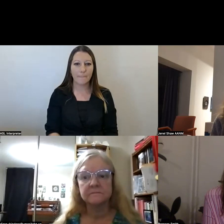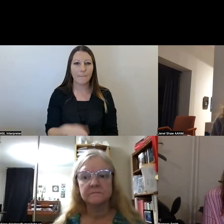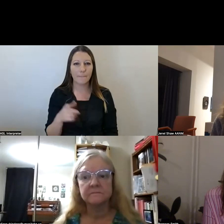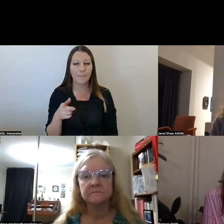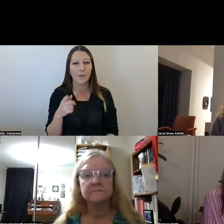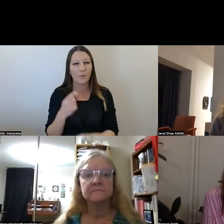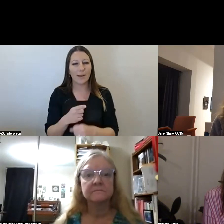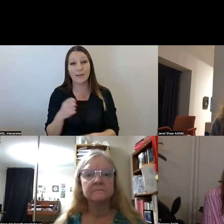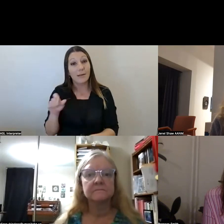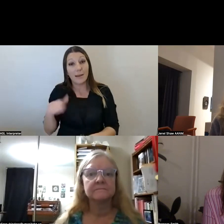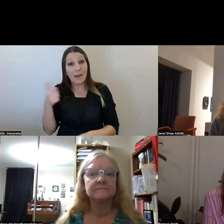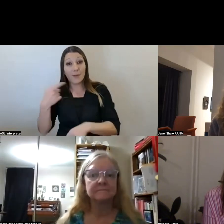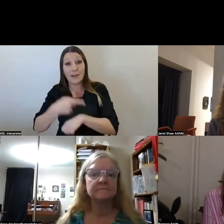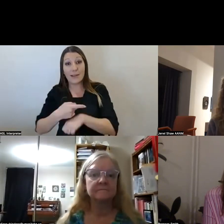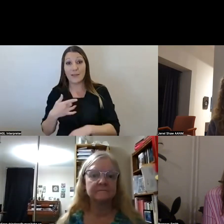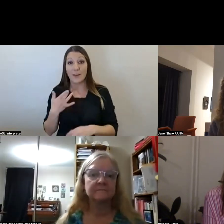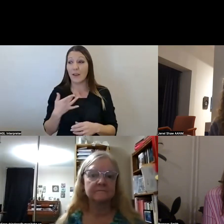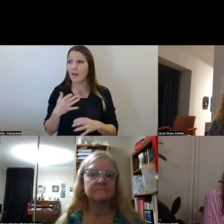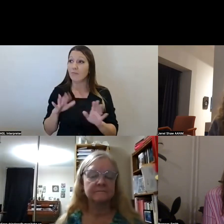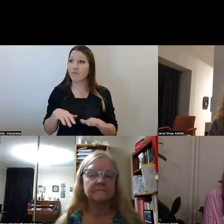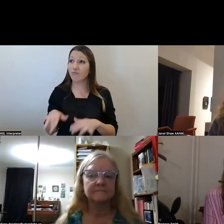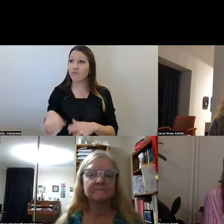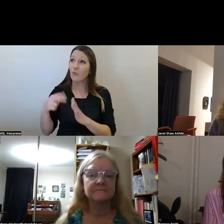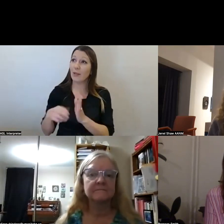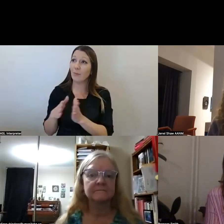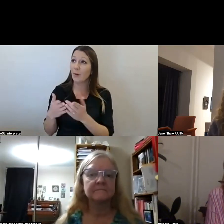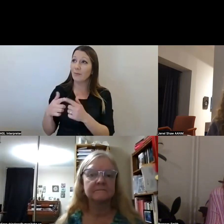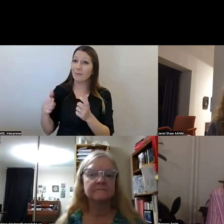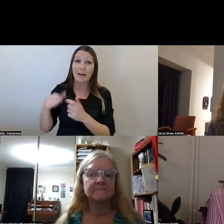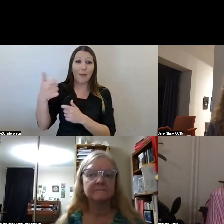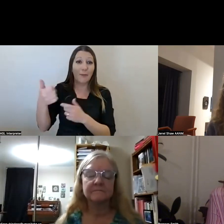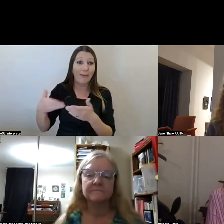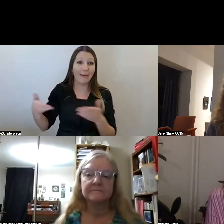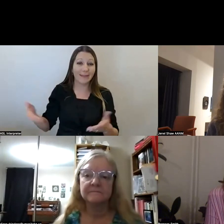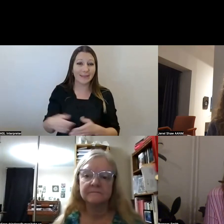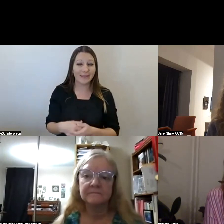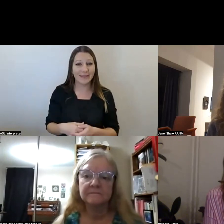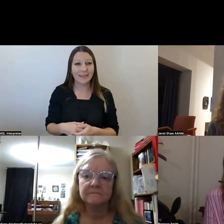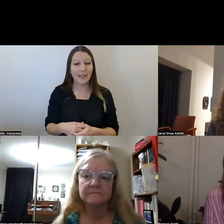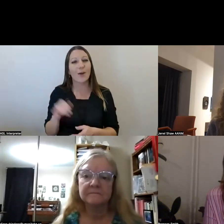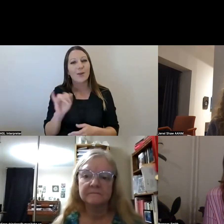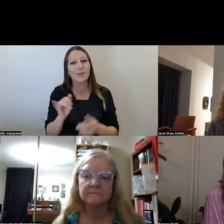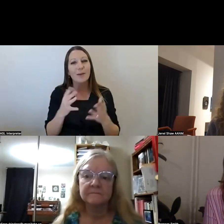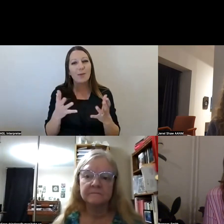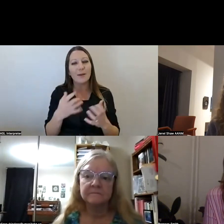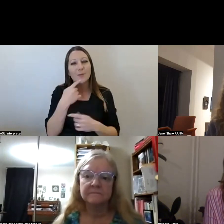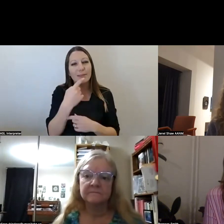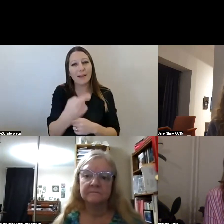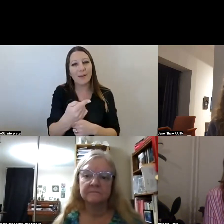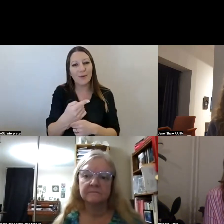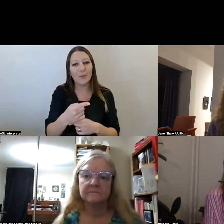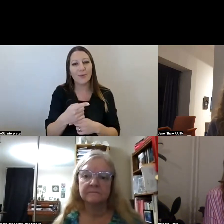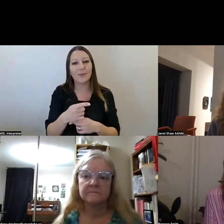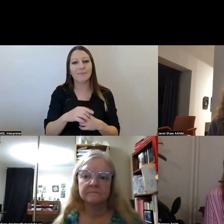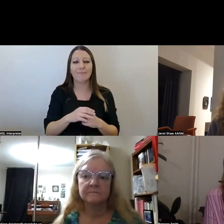or sleep. Yeah. So, and I'd like to also to say that I really,